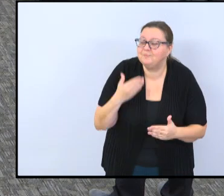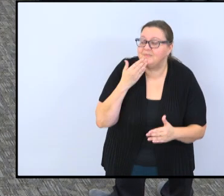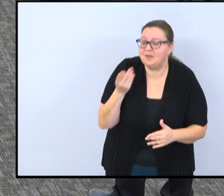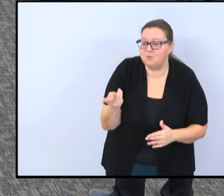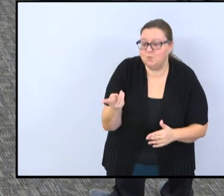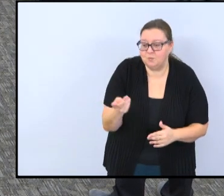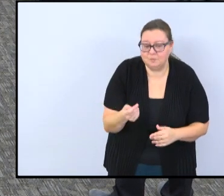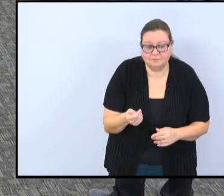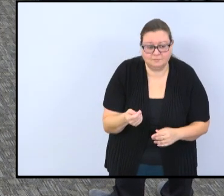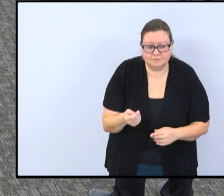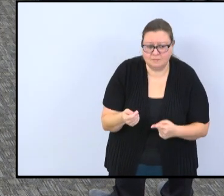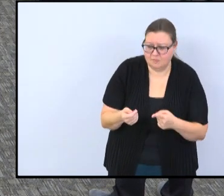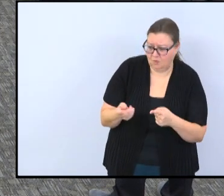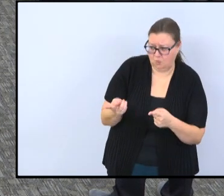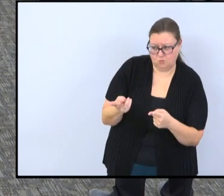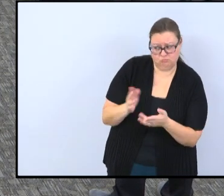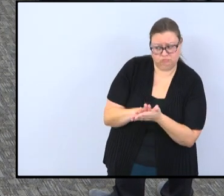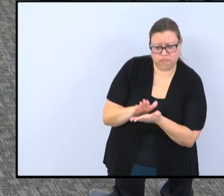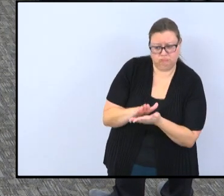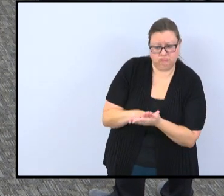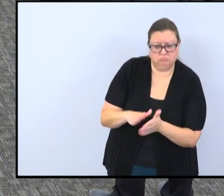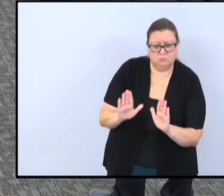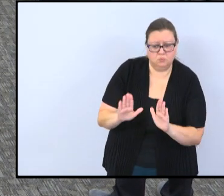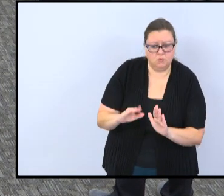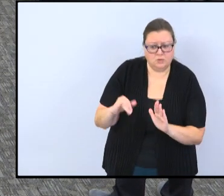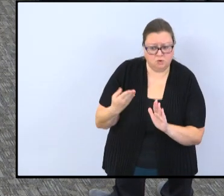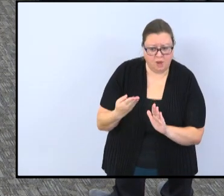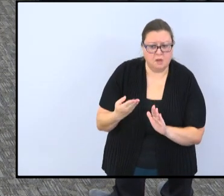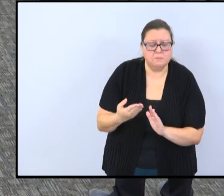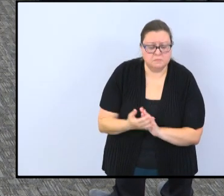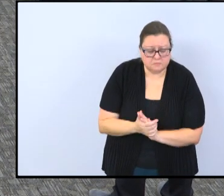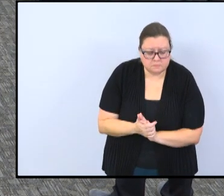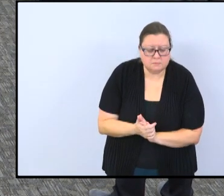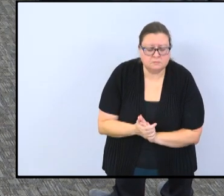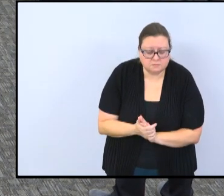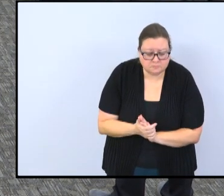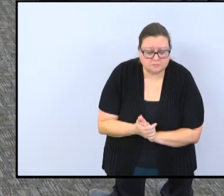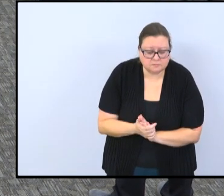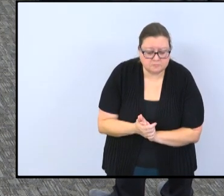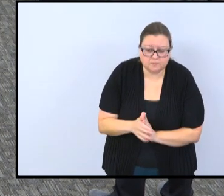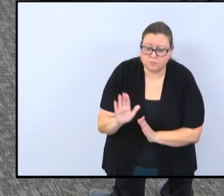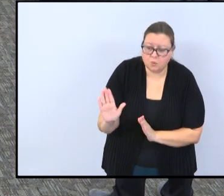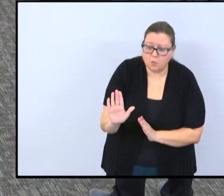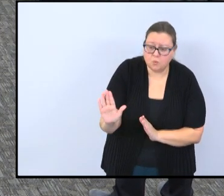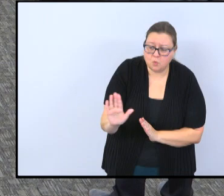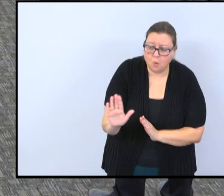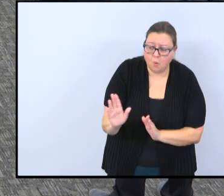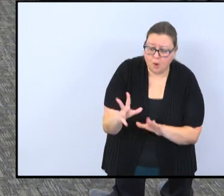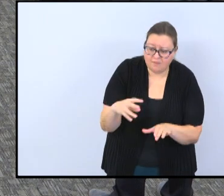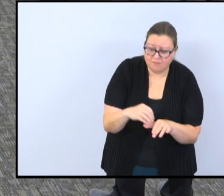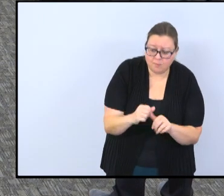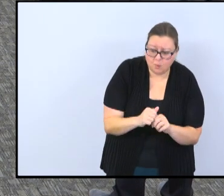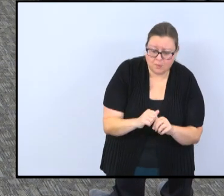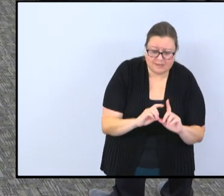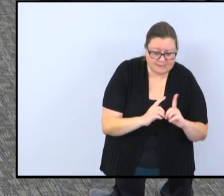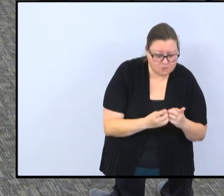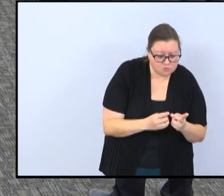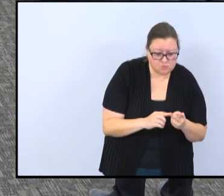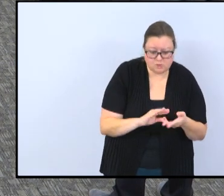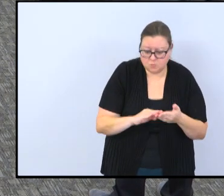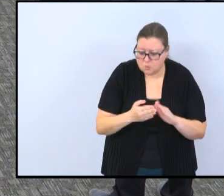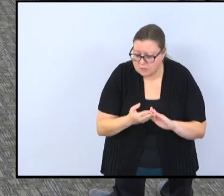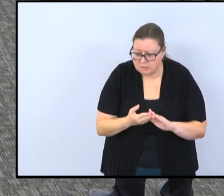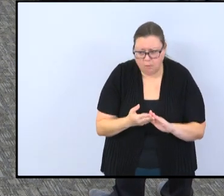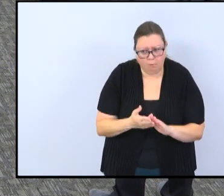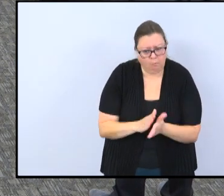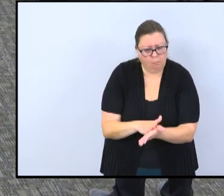appreciate you all. You guys have done a great job, and your involvement with our district and our community is